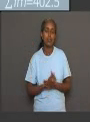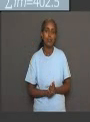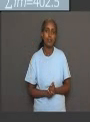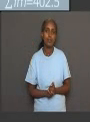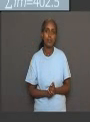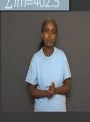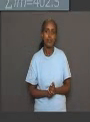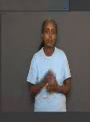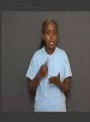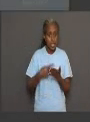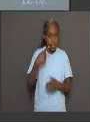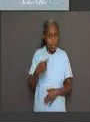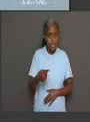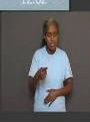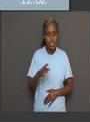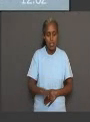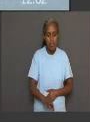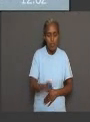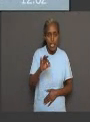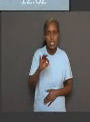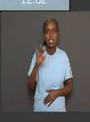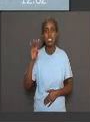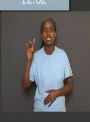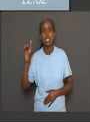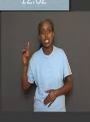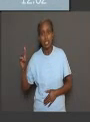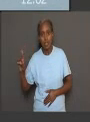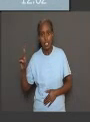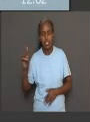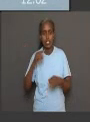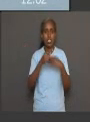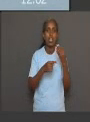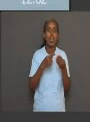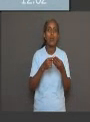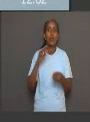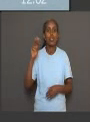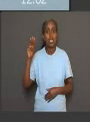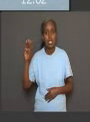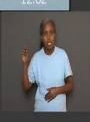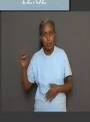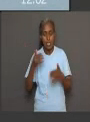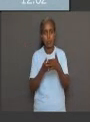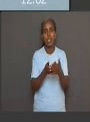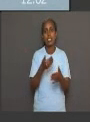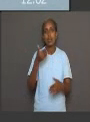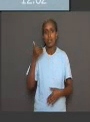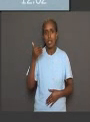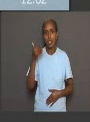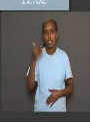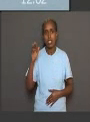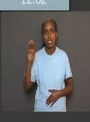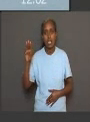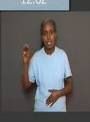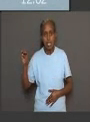13.88. Next, find the deviations about the mean by subtracting the